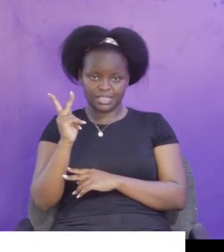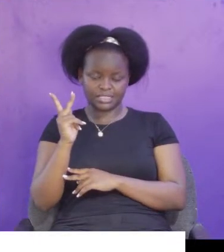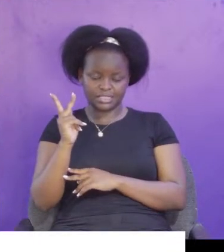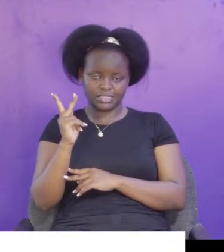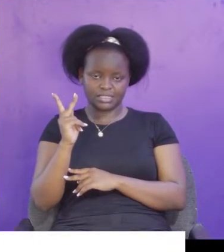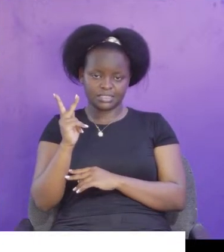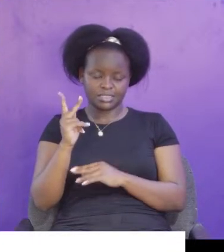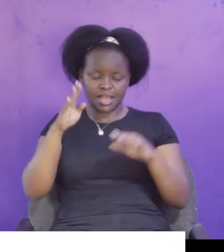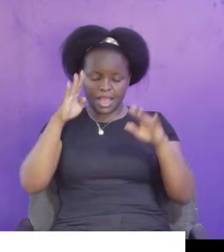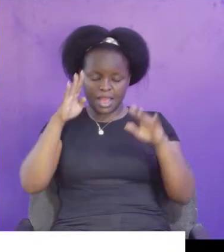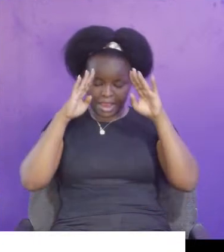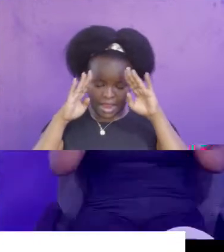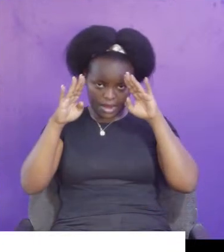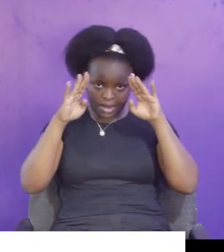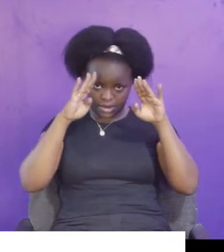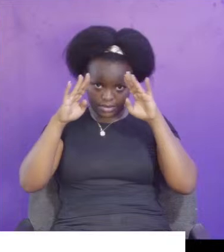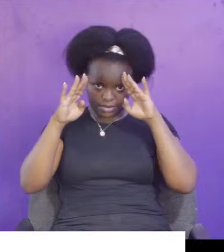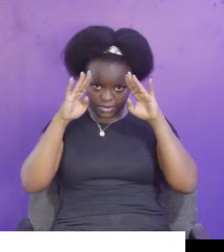hamjambo.